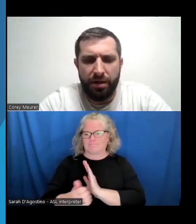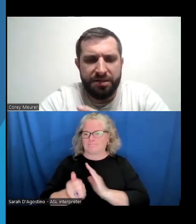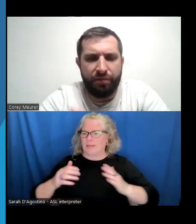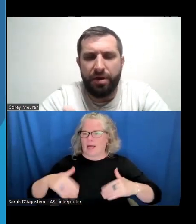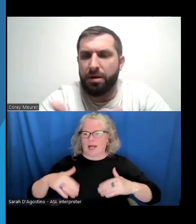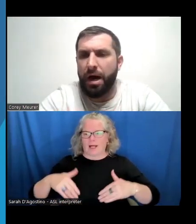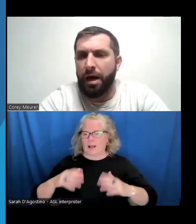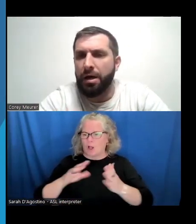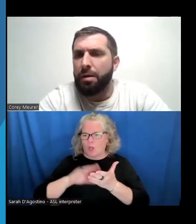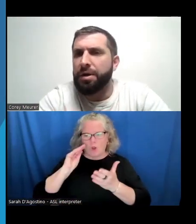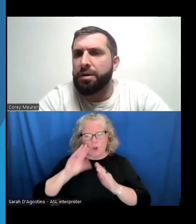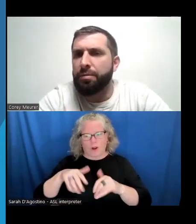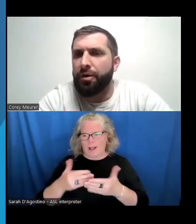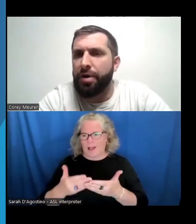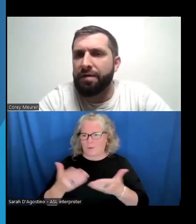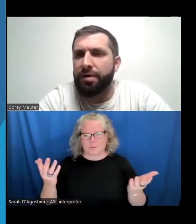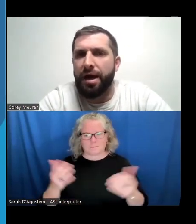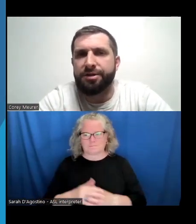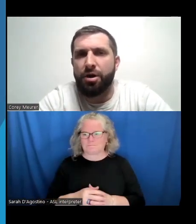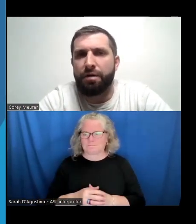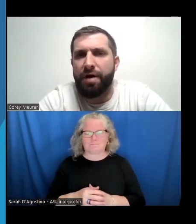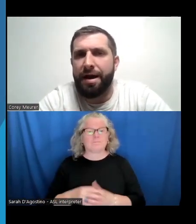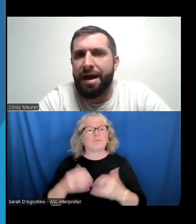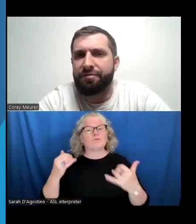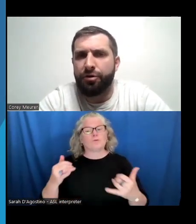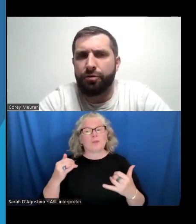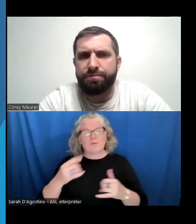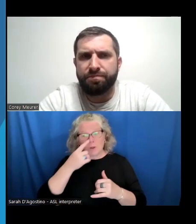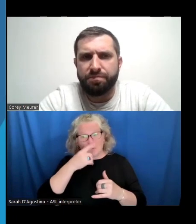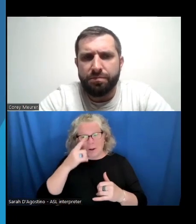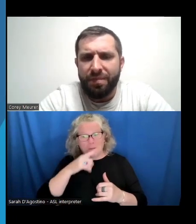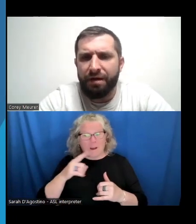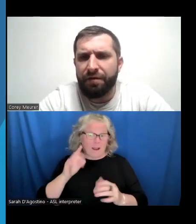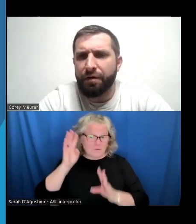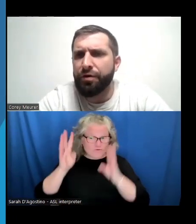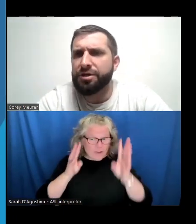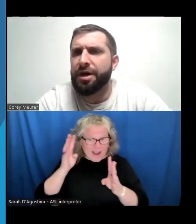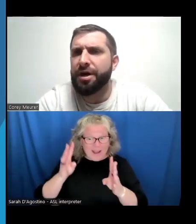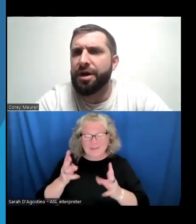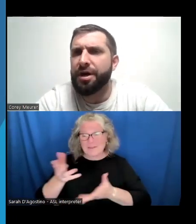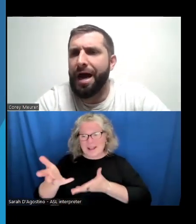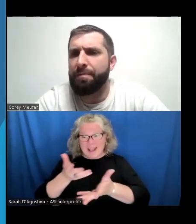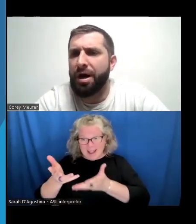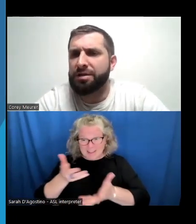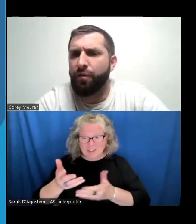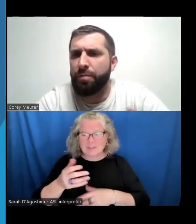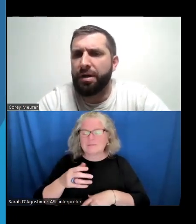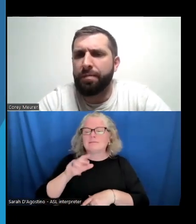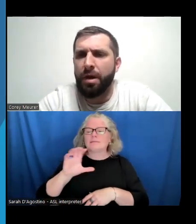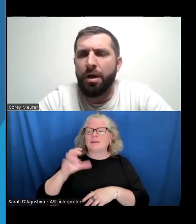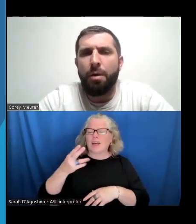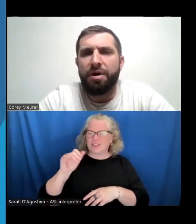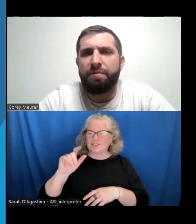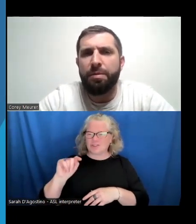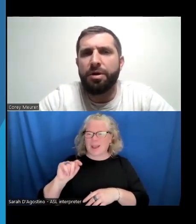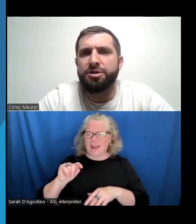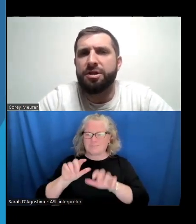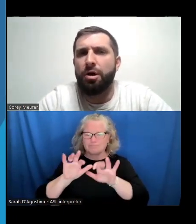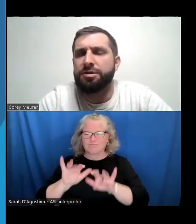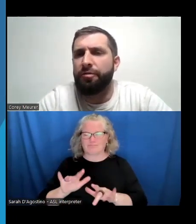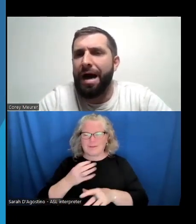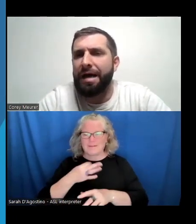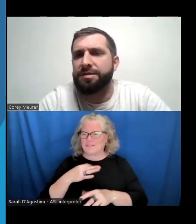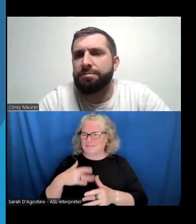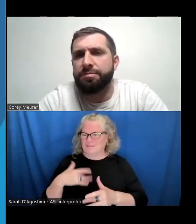quick is, if we can be a little bit creative, engaging on a Friday afternoon, feel free to share in the chat box for me. But if people can